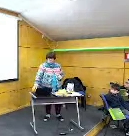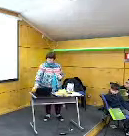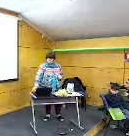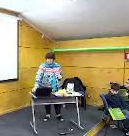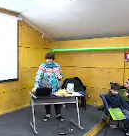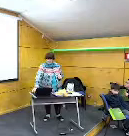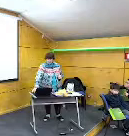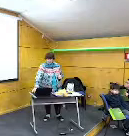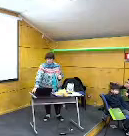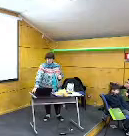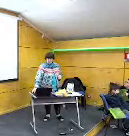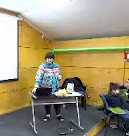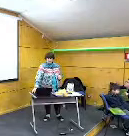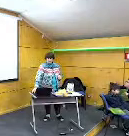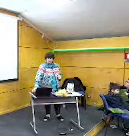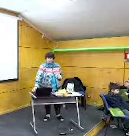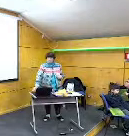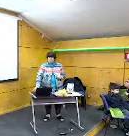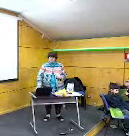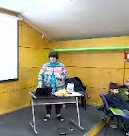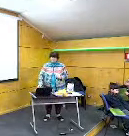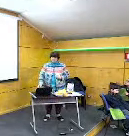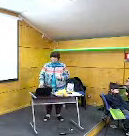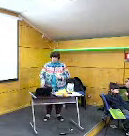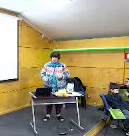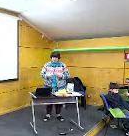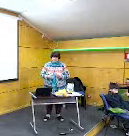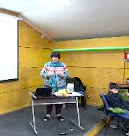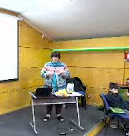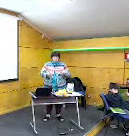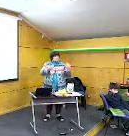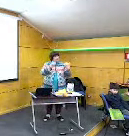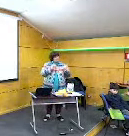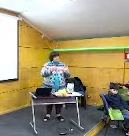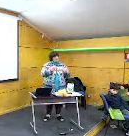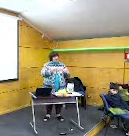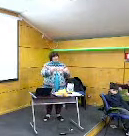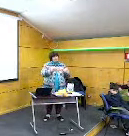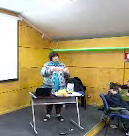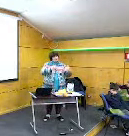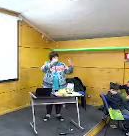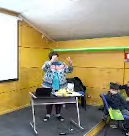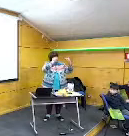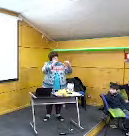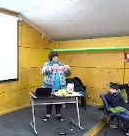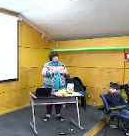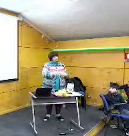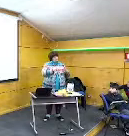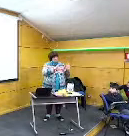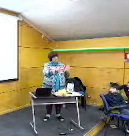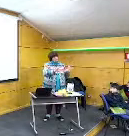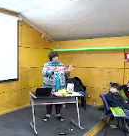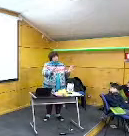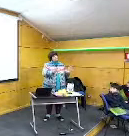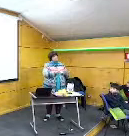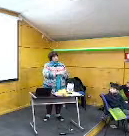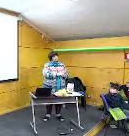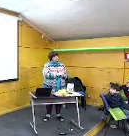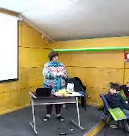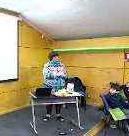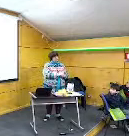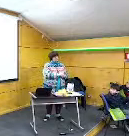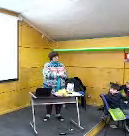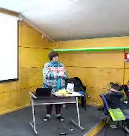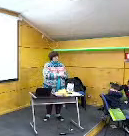you can help on polishing some of those things so that by the time you go through just those